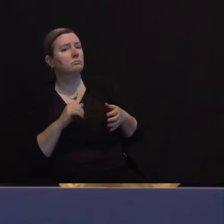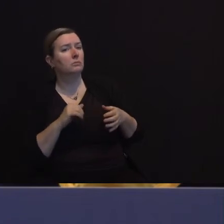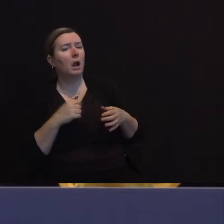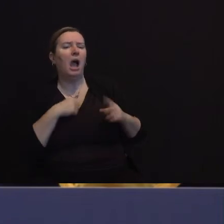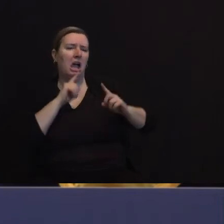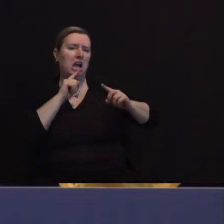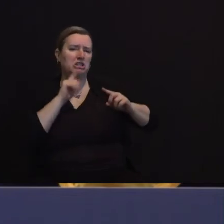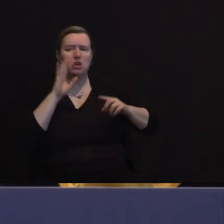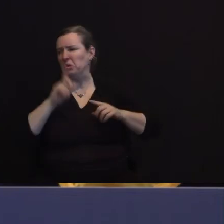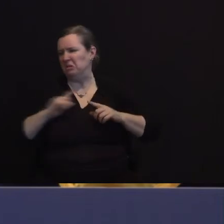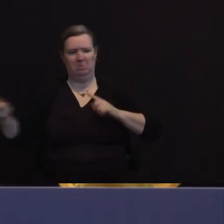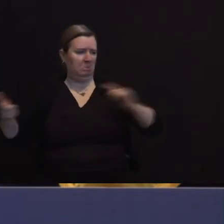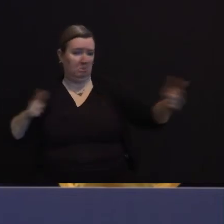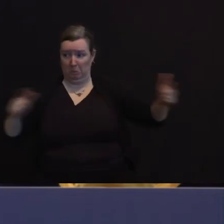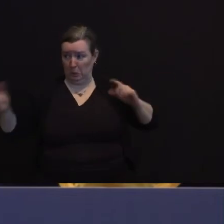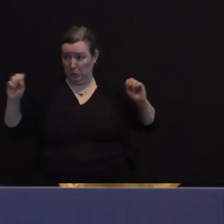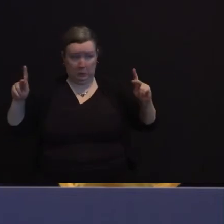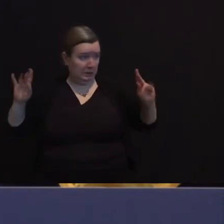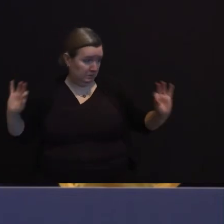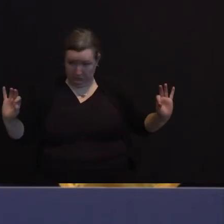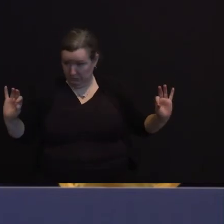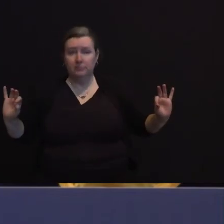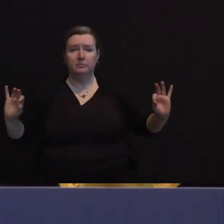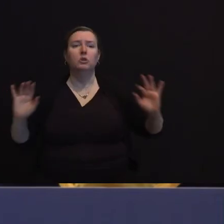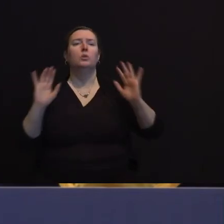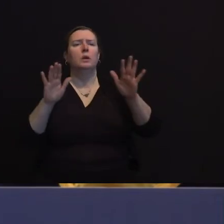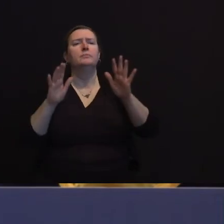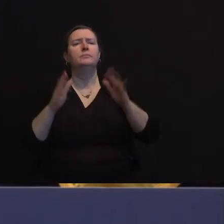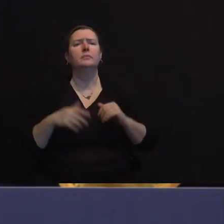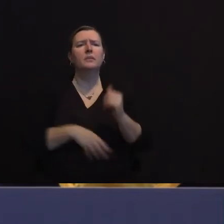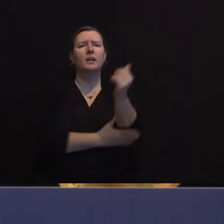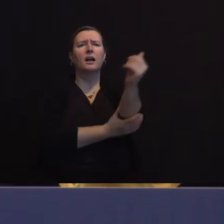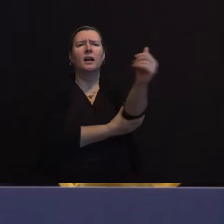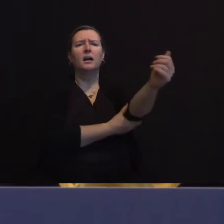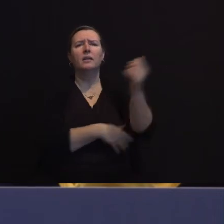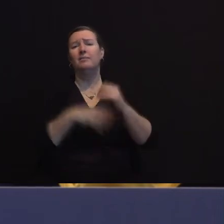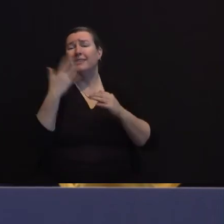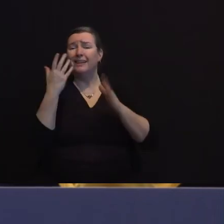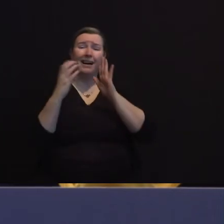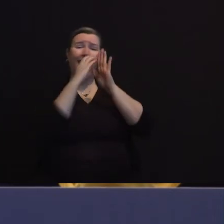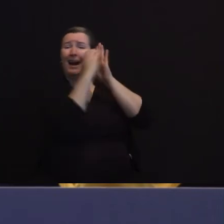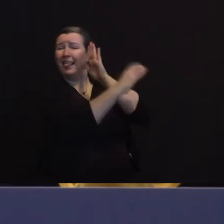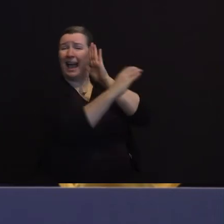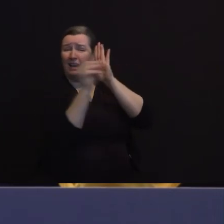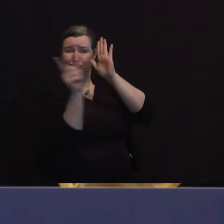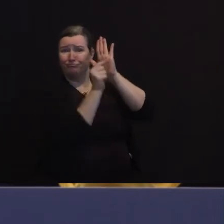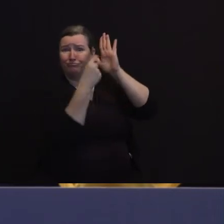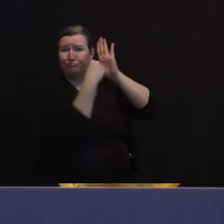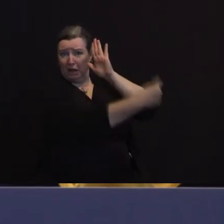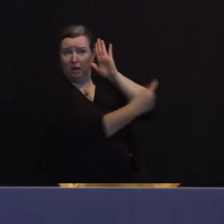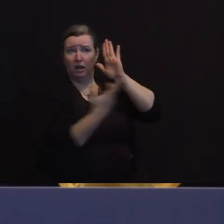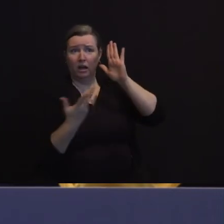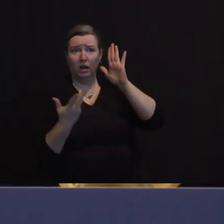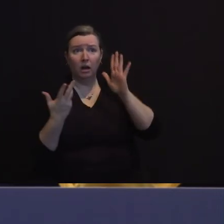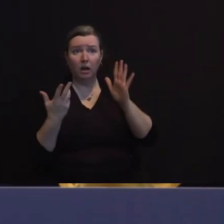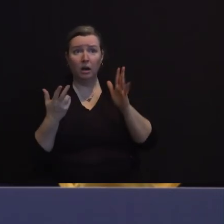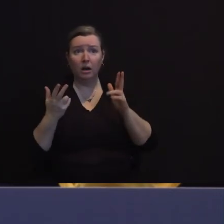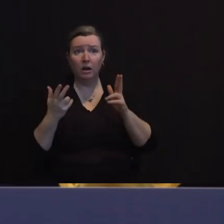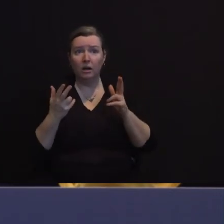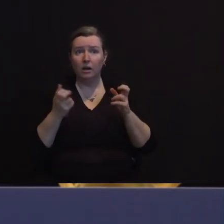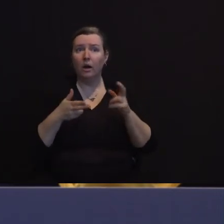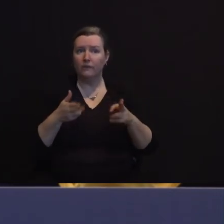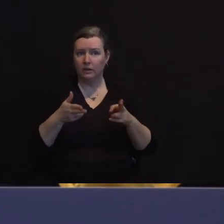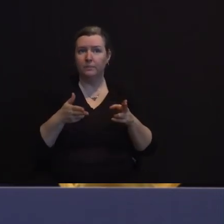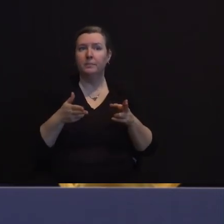the headline, so I have not read the article, but discussed, this is the Hunterdon Medical Center. If that turns out to be the case, and